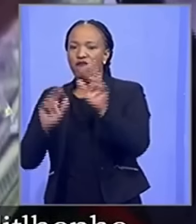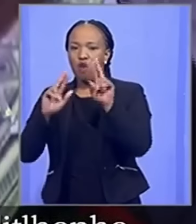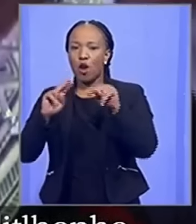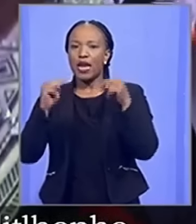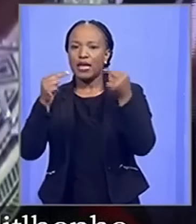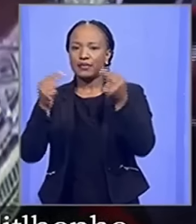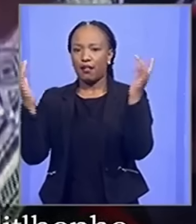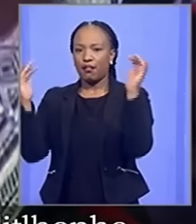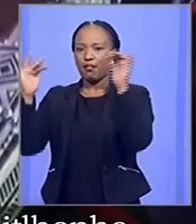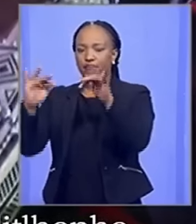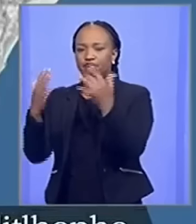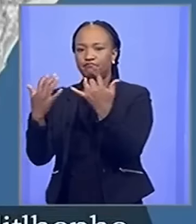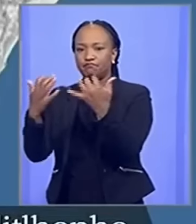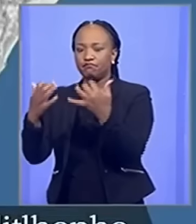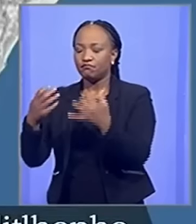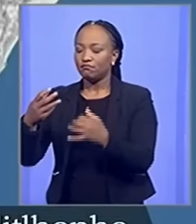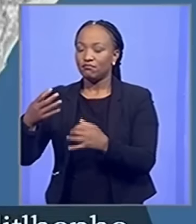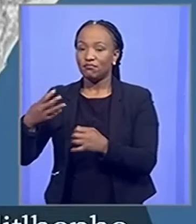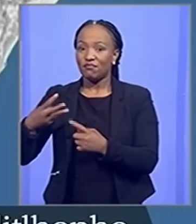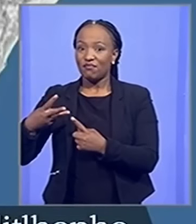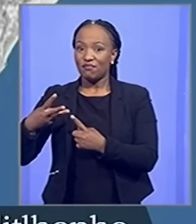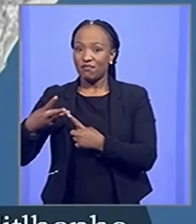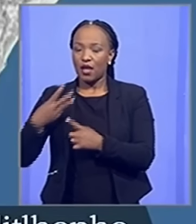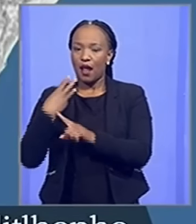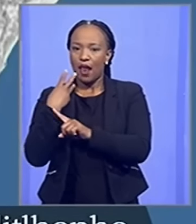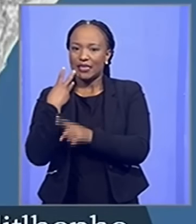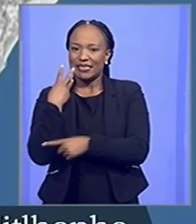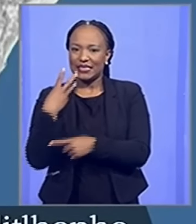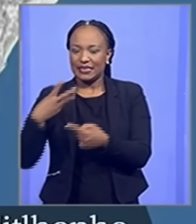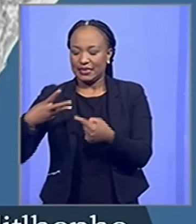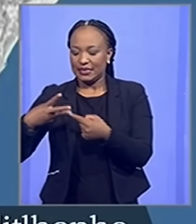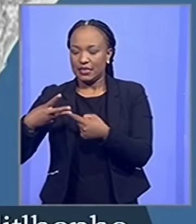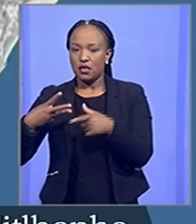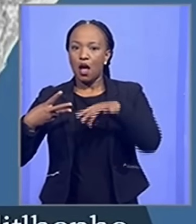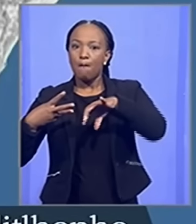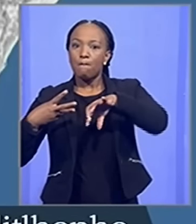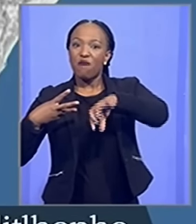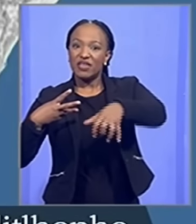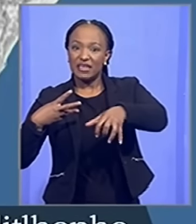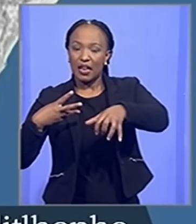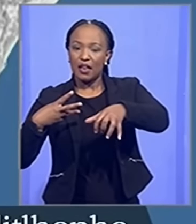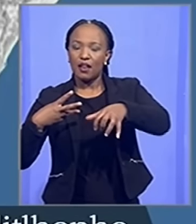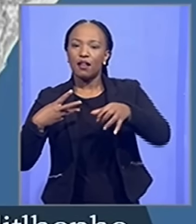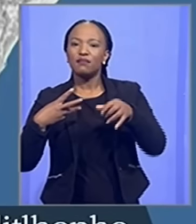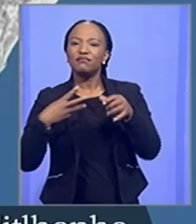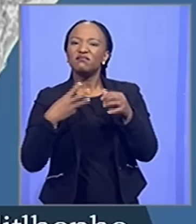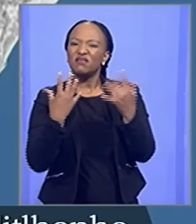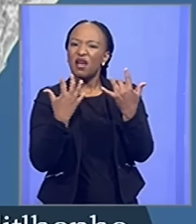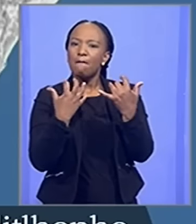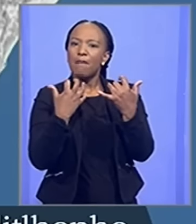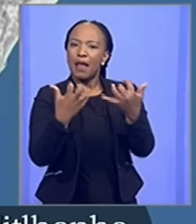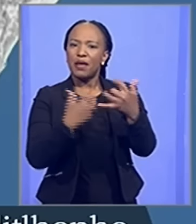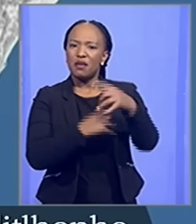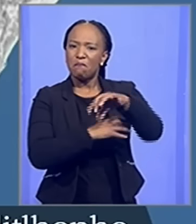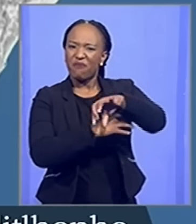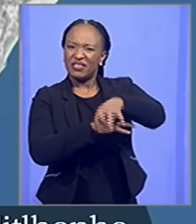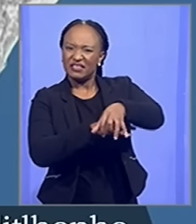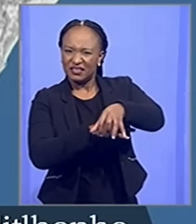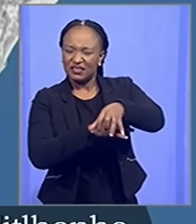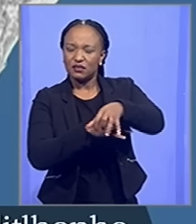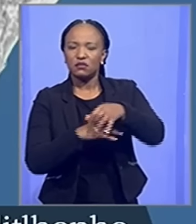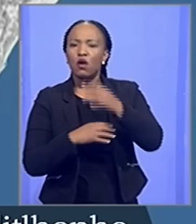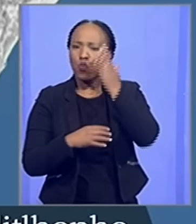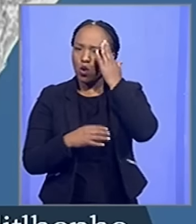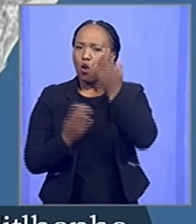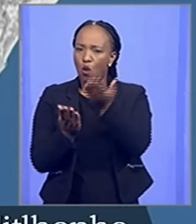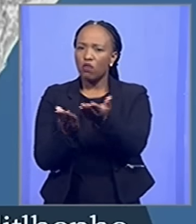Ya bofelo ballot ya boraro ke provincial legislature ballot, ke yone le yone re e tlwaetseng fa o re tlabe re